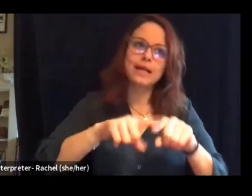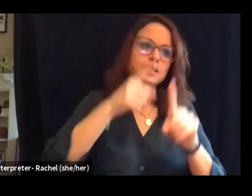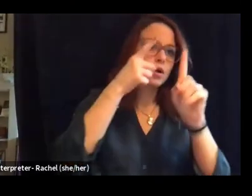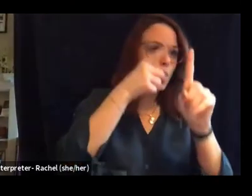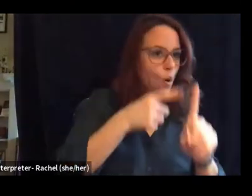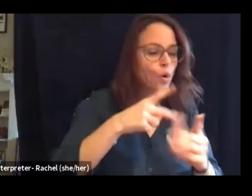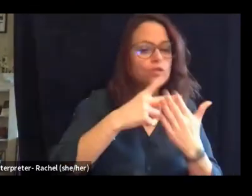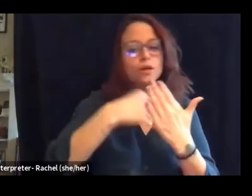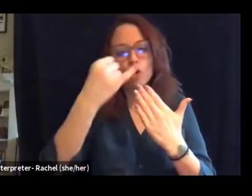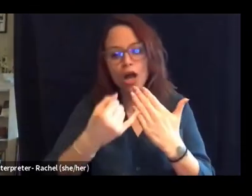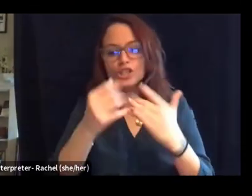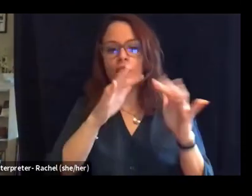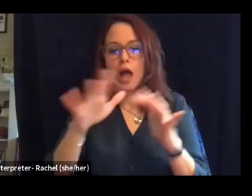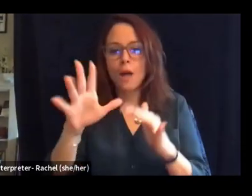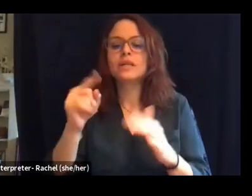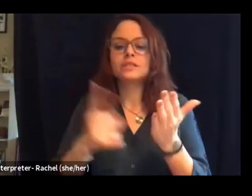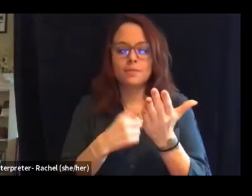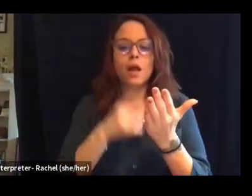And